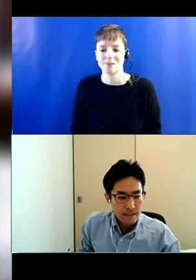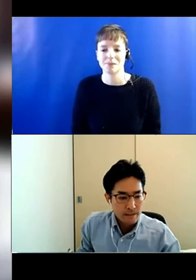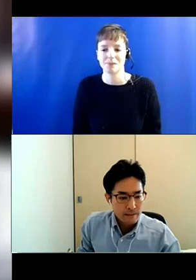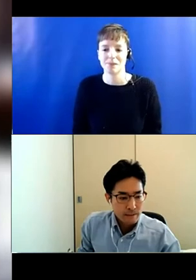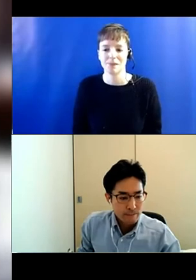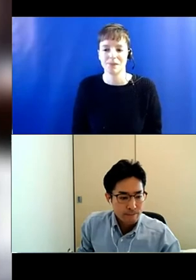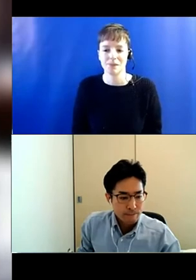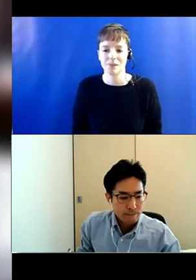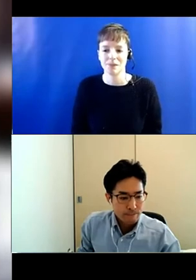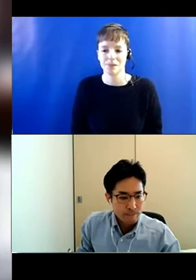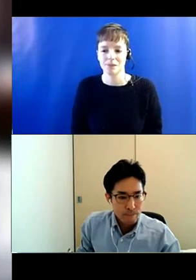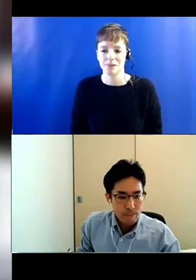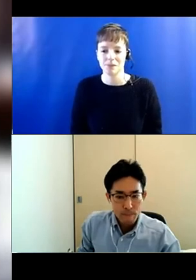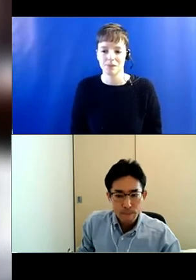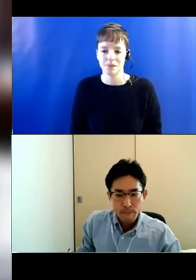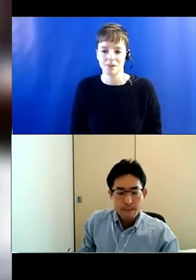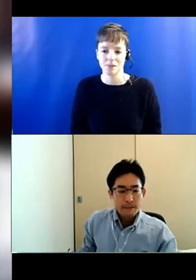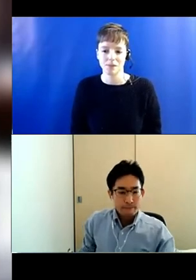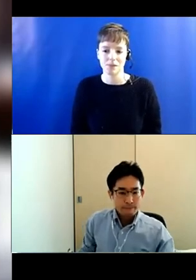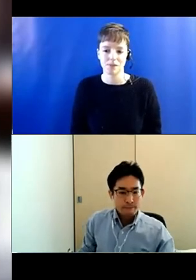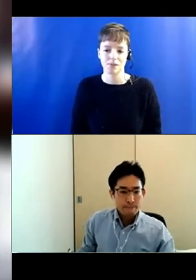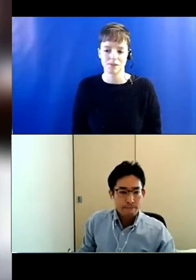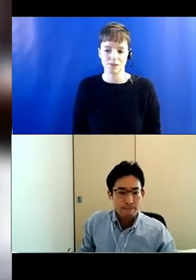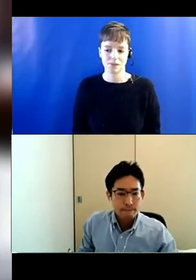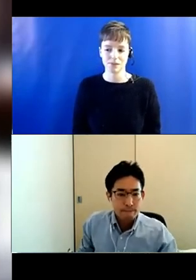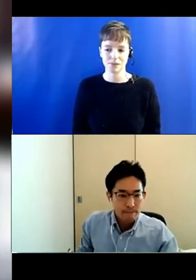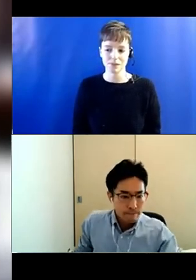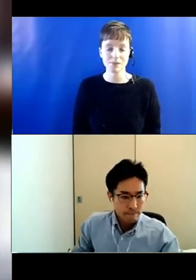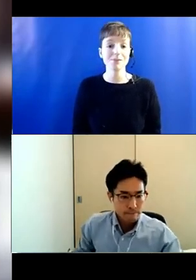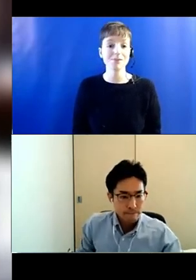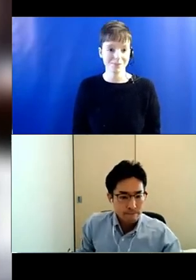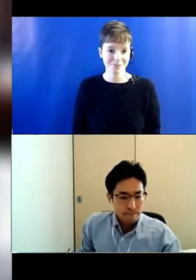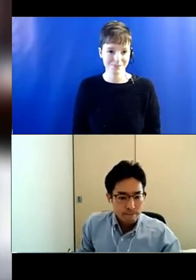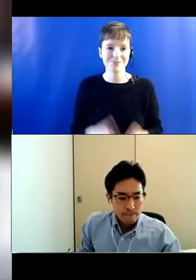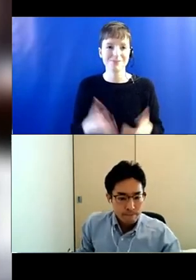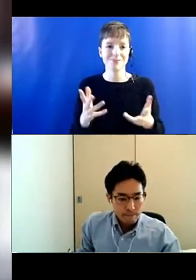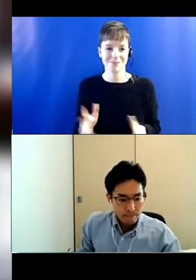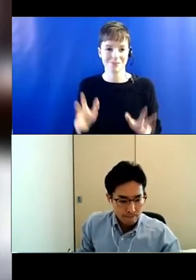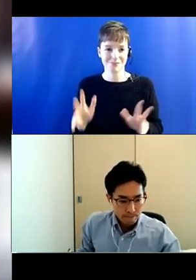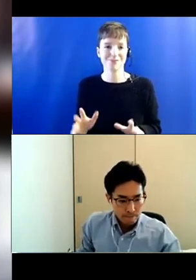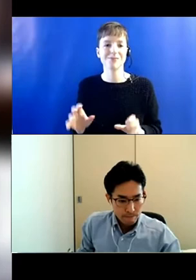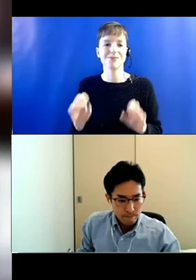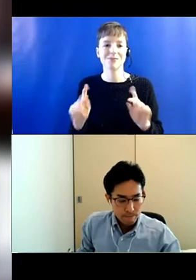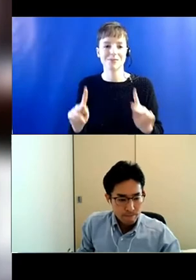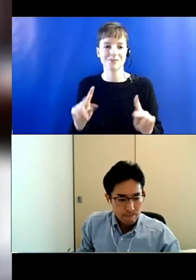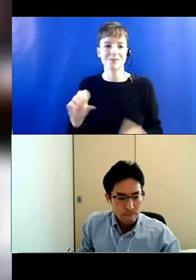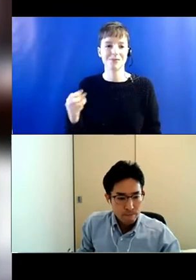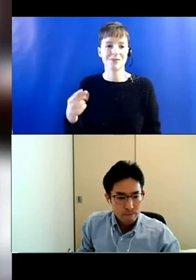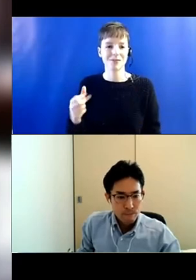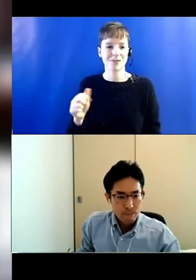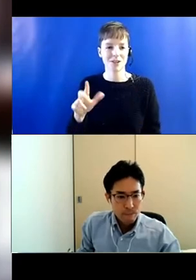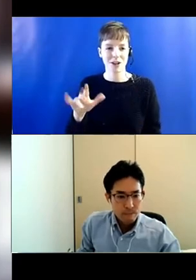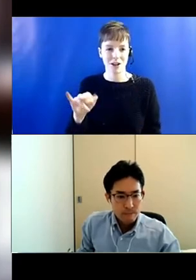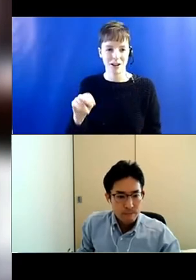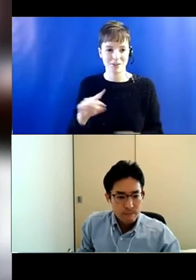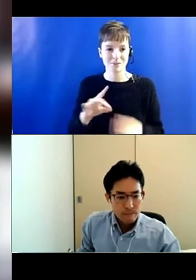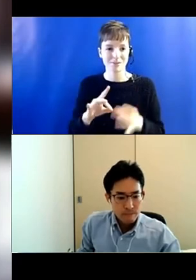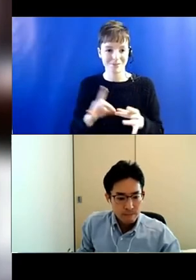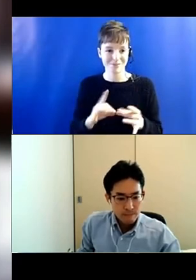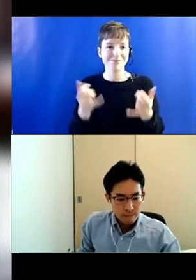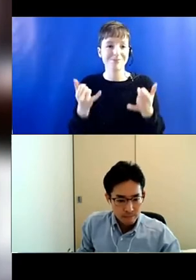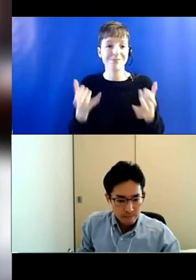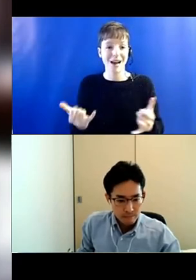Okay, so now We will begin the